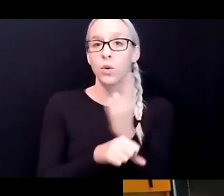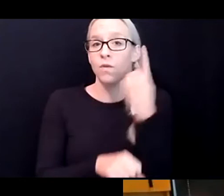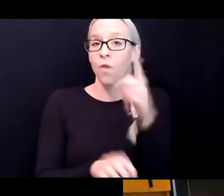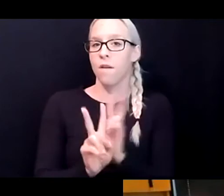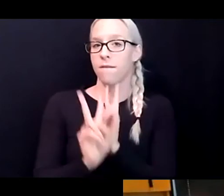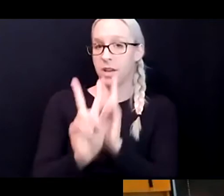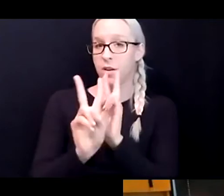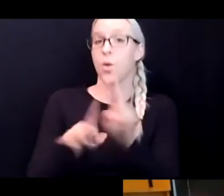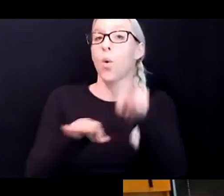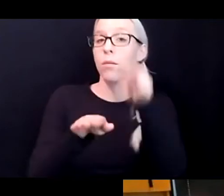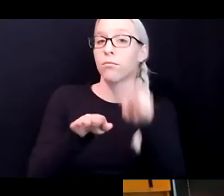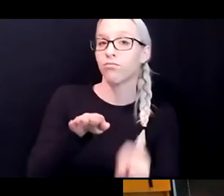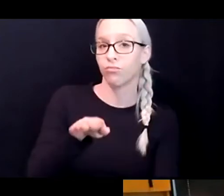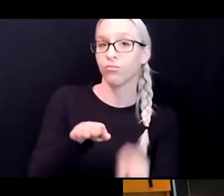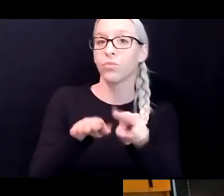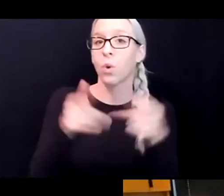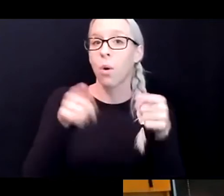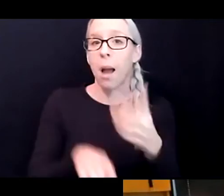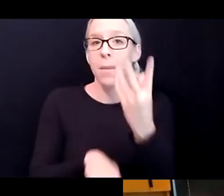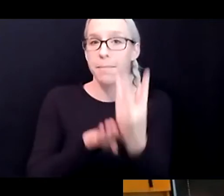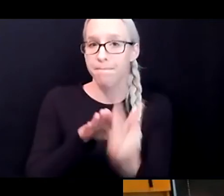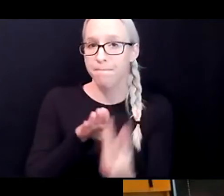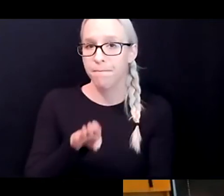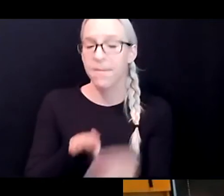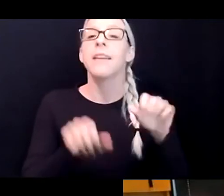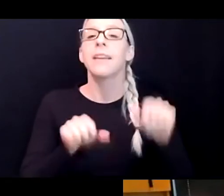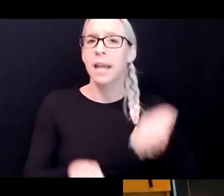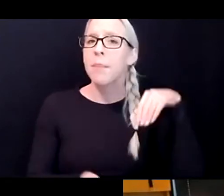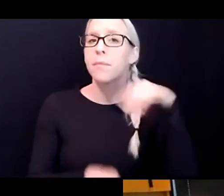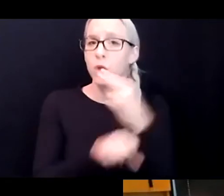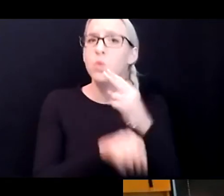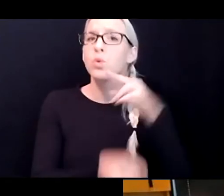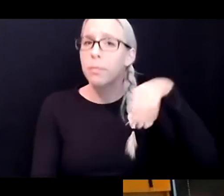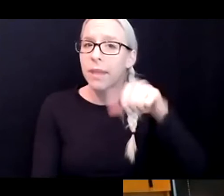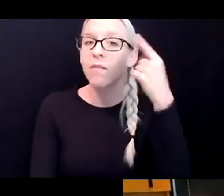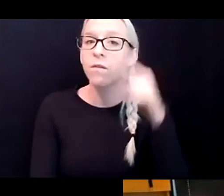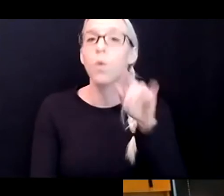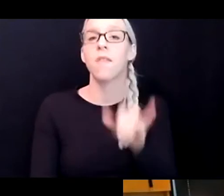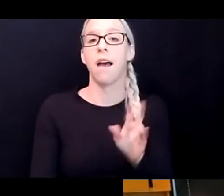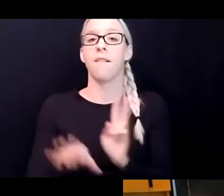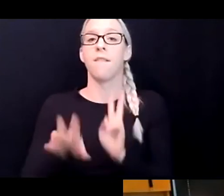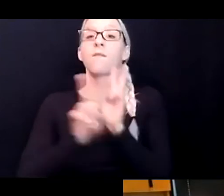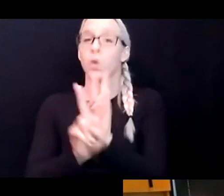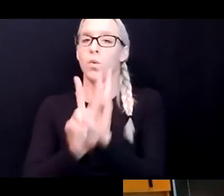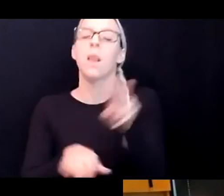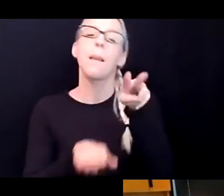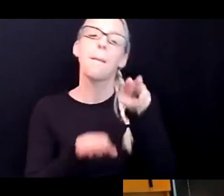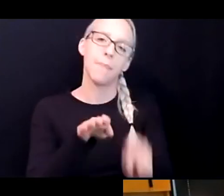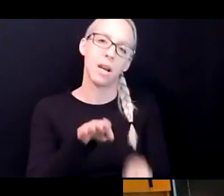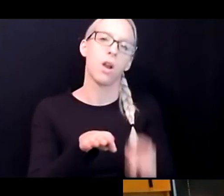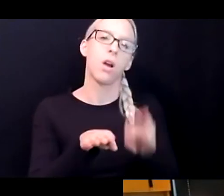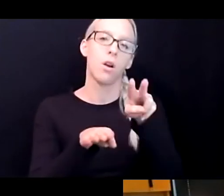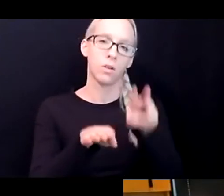post-death, you could use this as to help pay for funeral and burial expenses. So it's like I said, wide